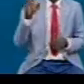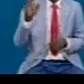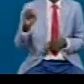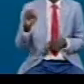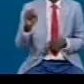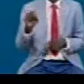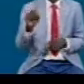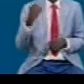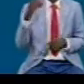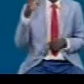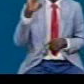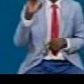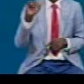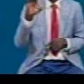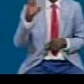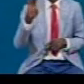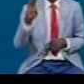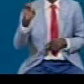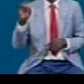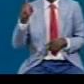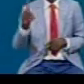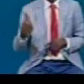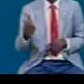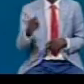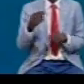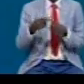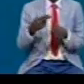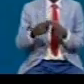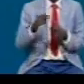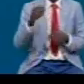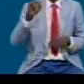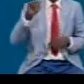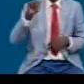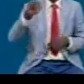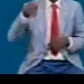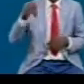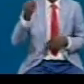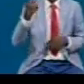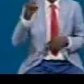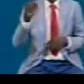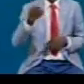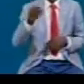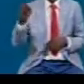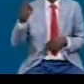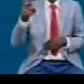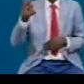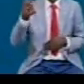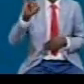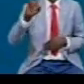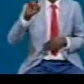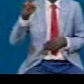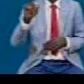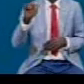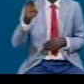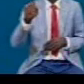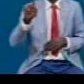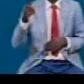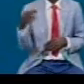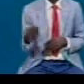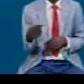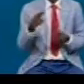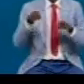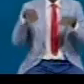Elizabeth Adjasa testified, of God's faithfulness in her